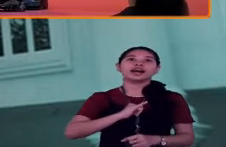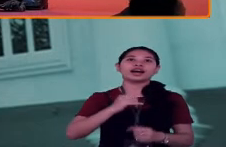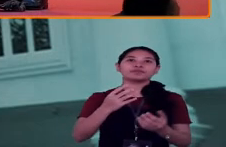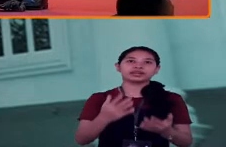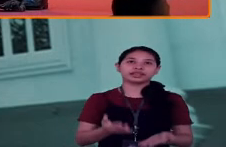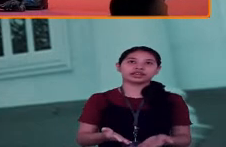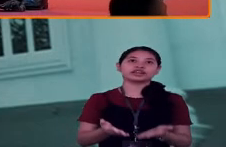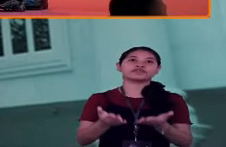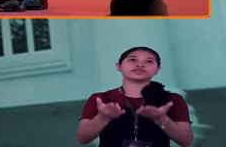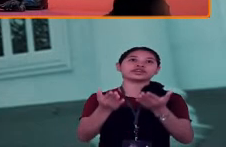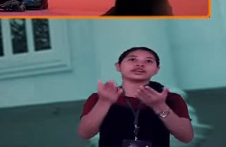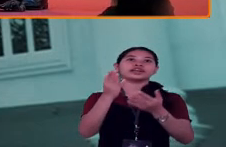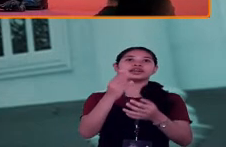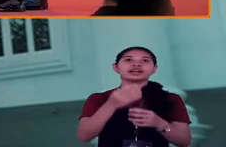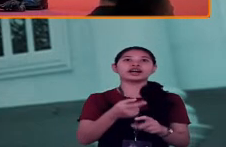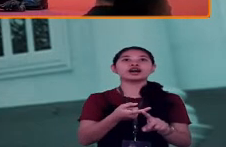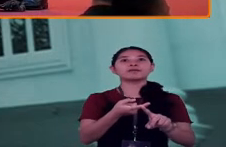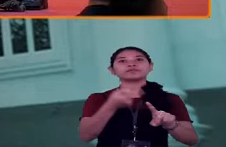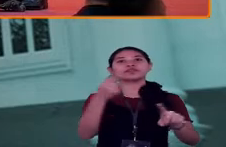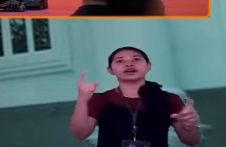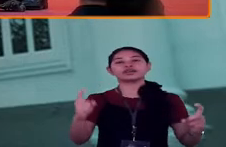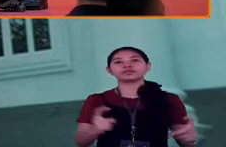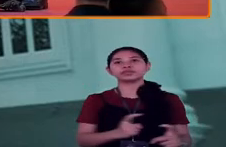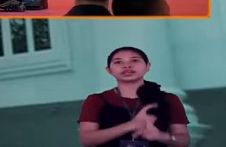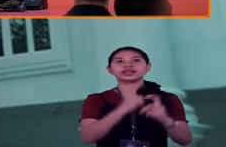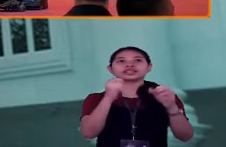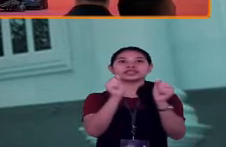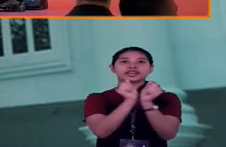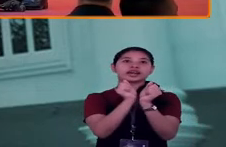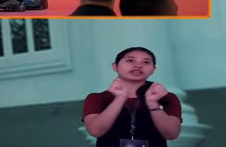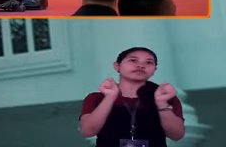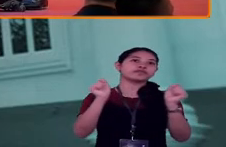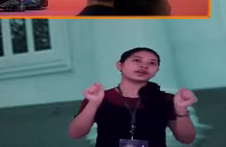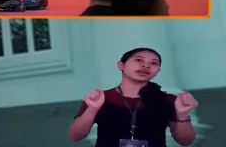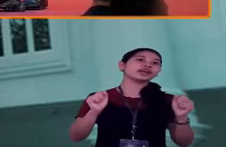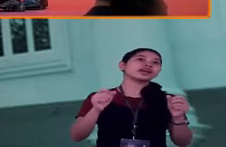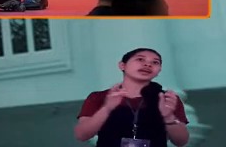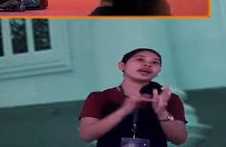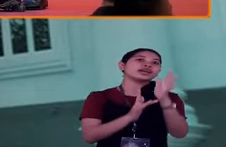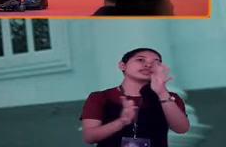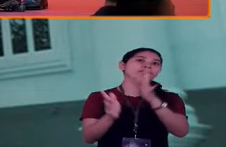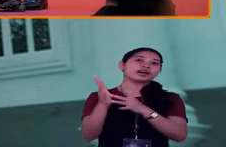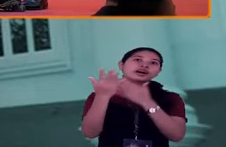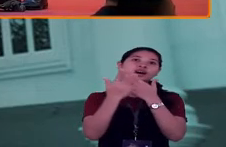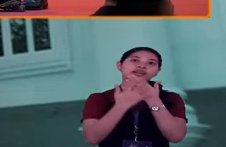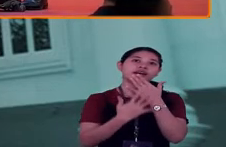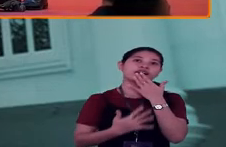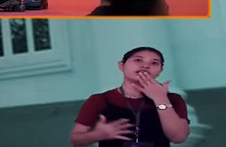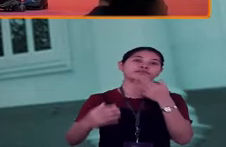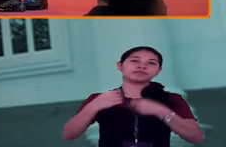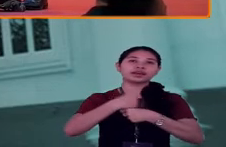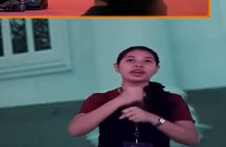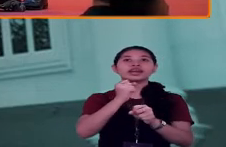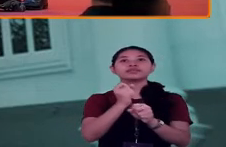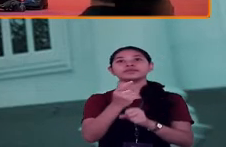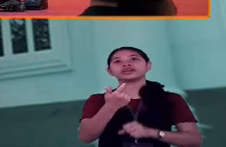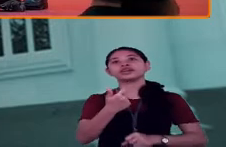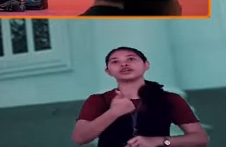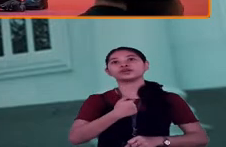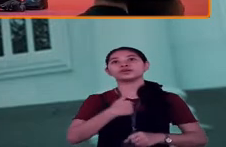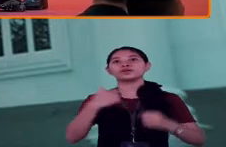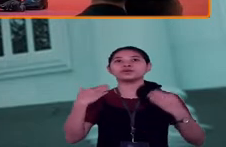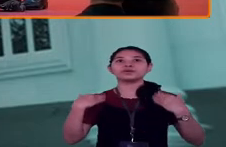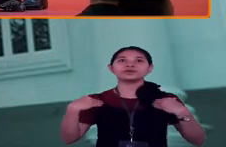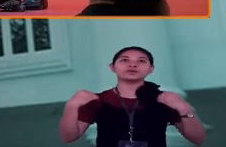soul. I've been lifted up and from sin set free. His blood has made